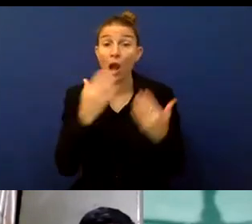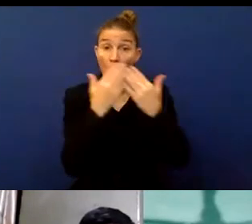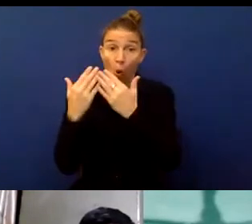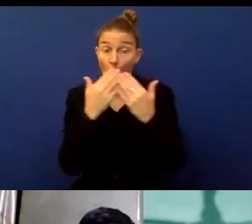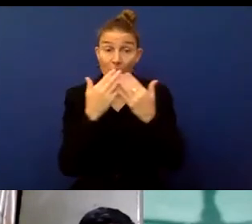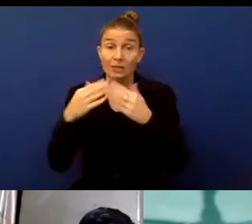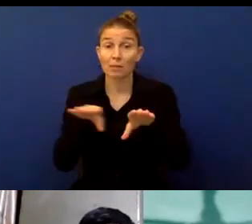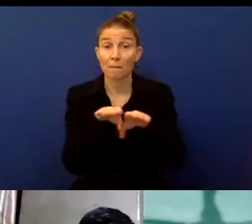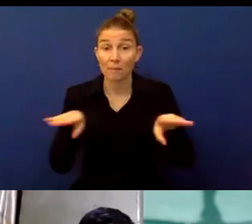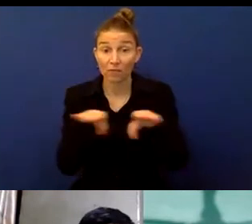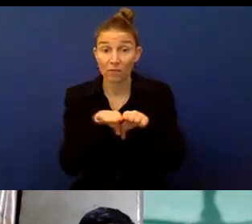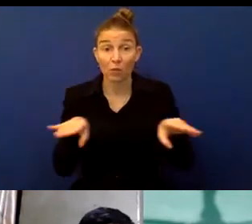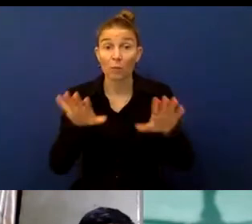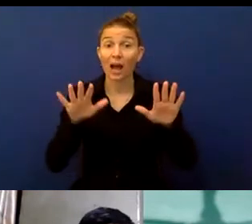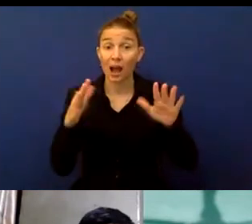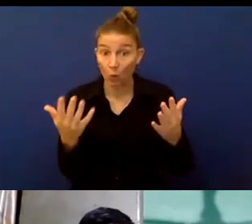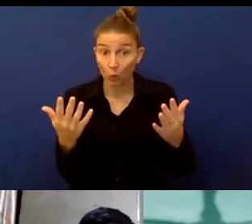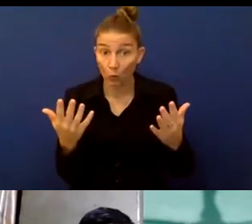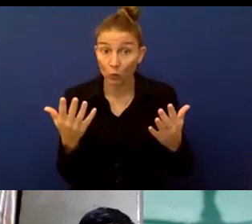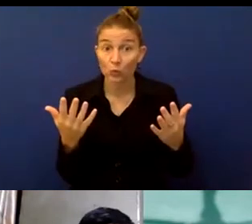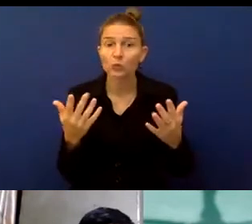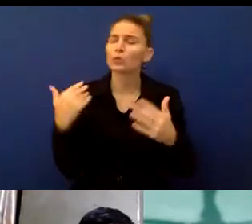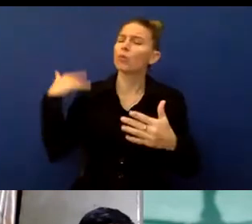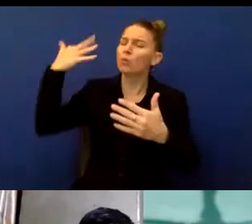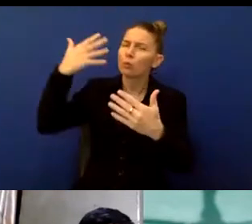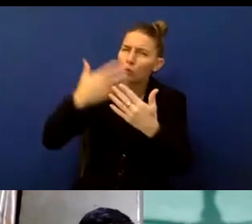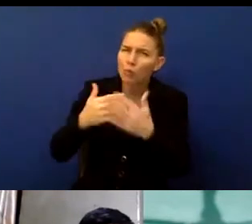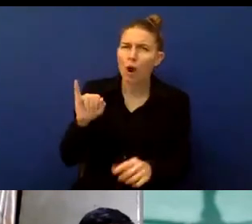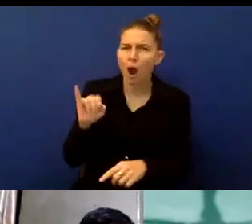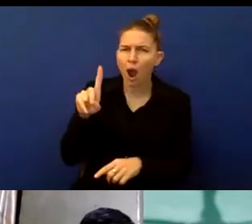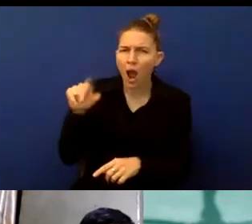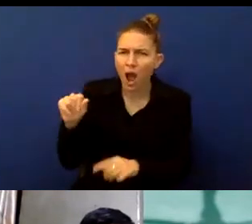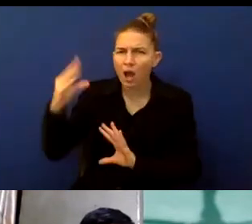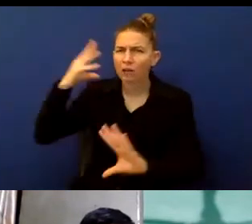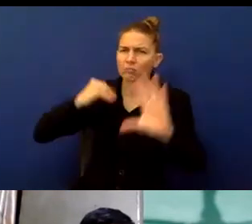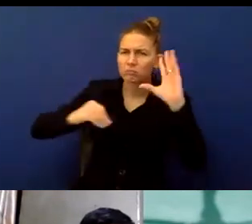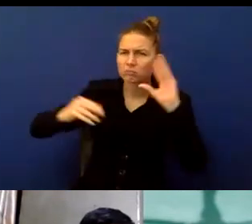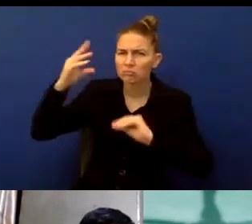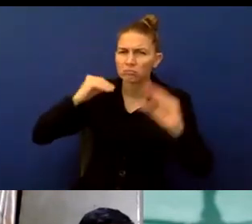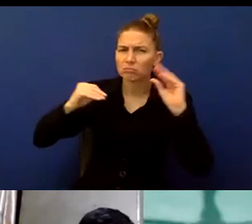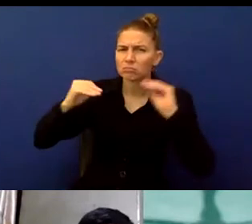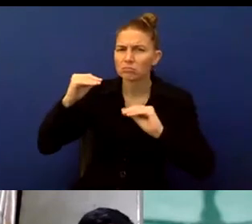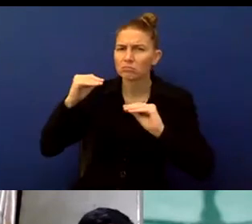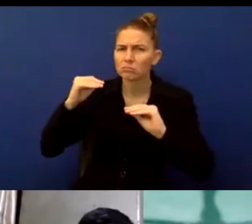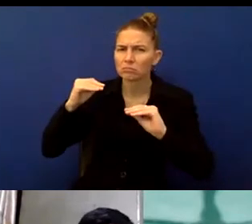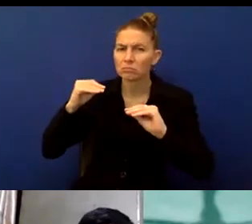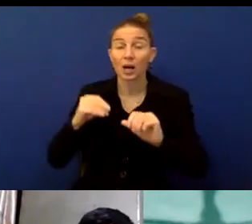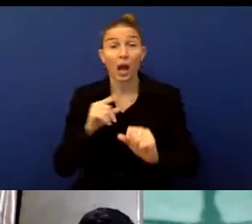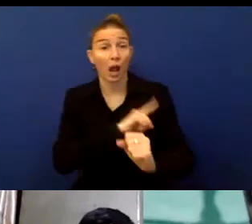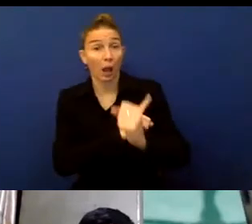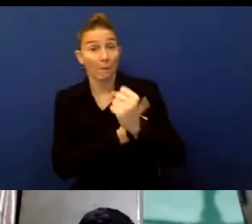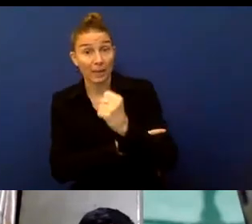will build on the experience that IDA has in building capacity building that's